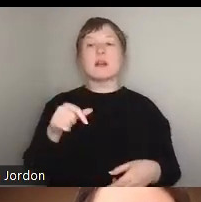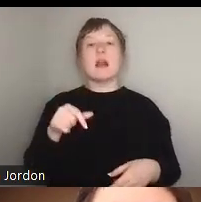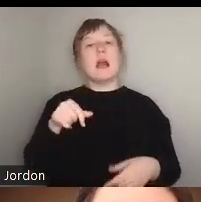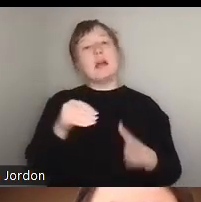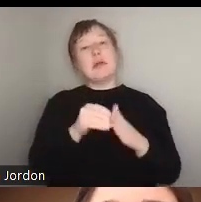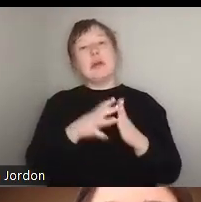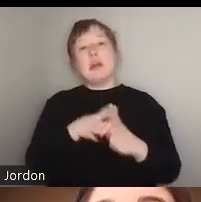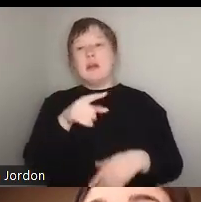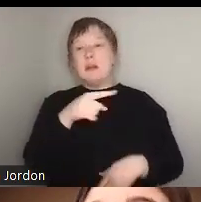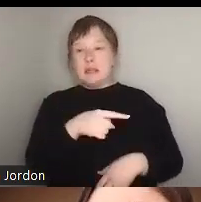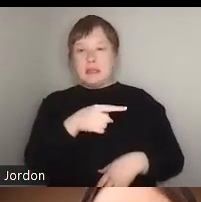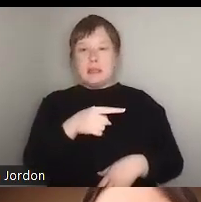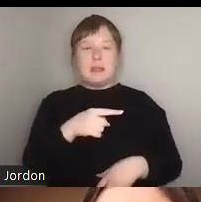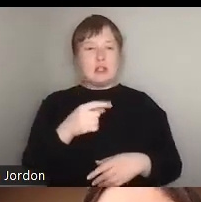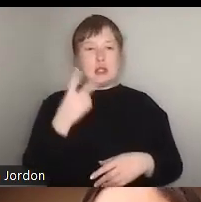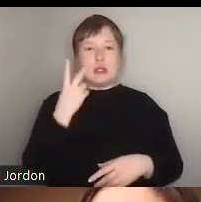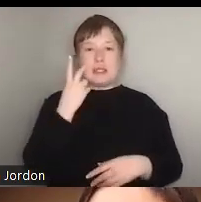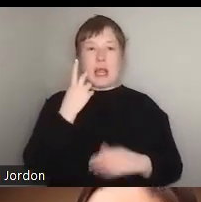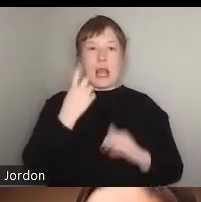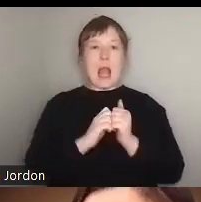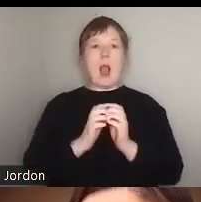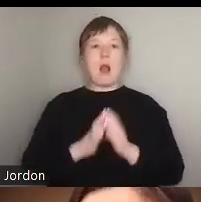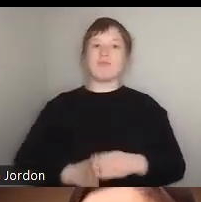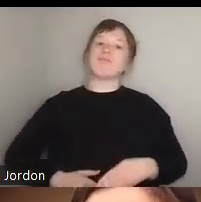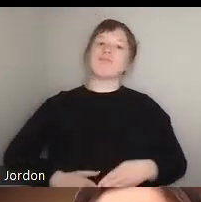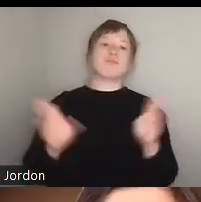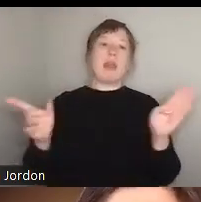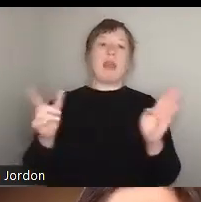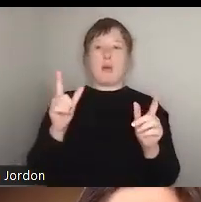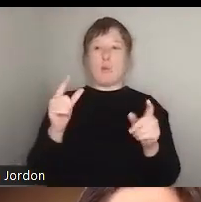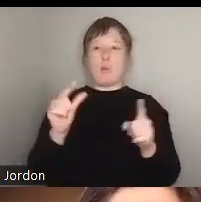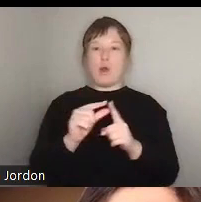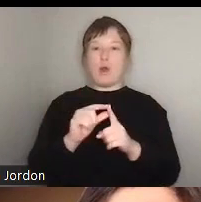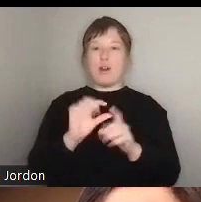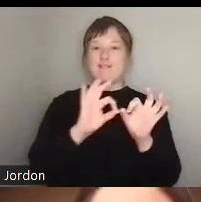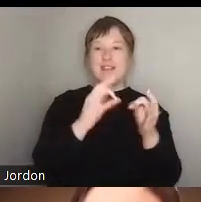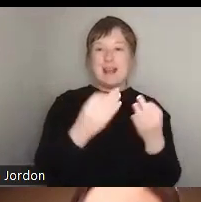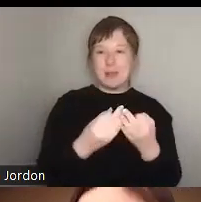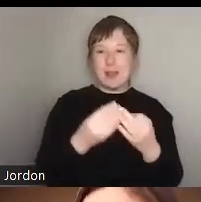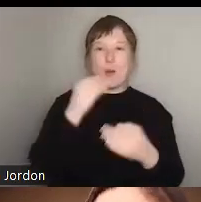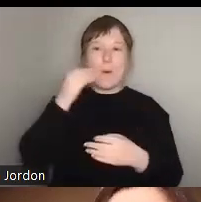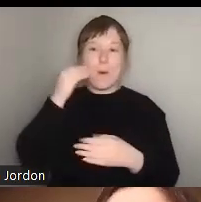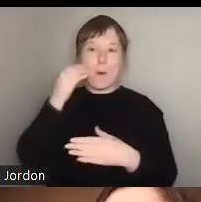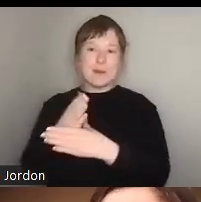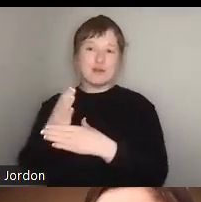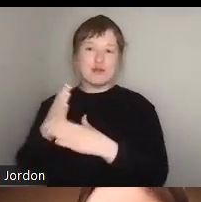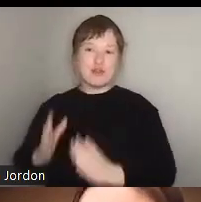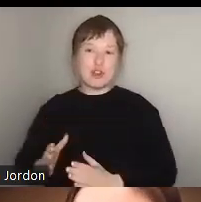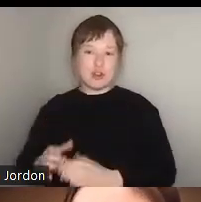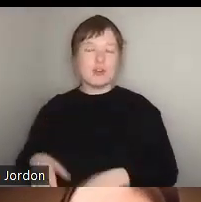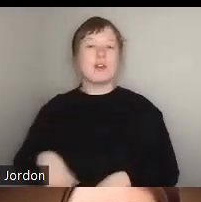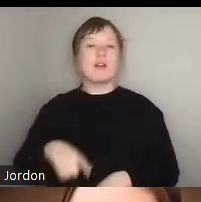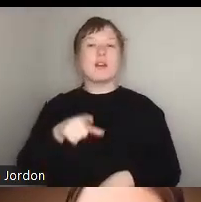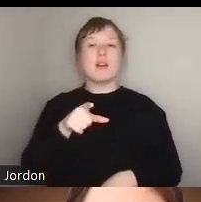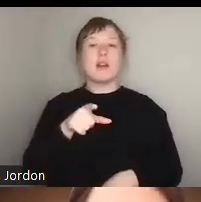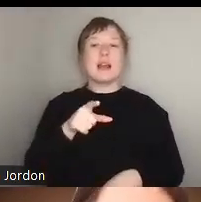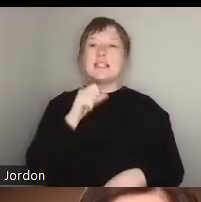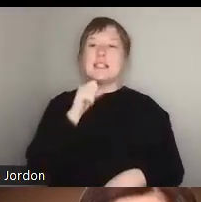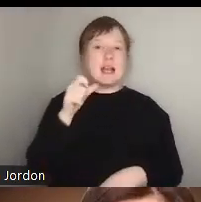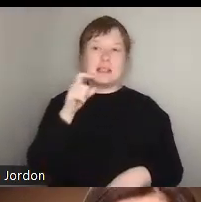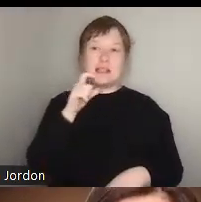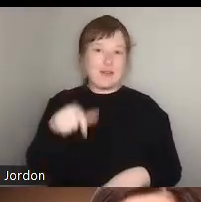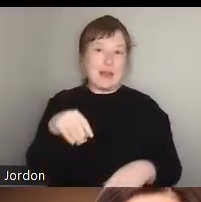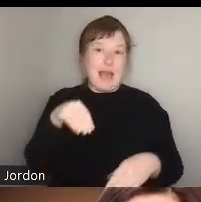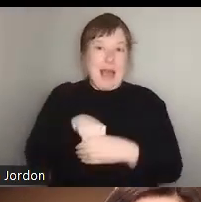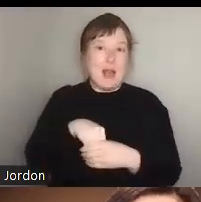just to show how broad family or household member is. So it doesn't have to be somebody who is currently living in the home